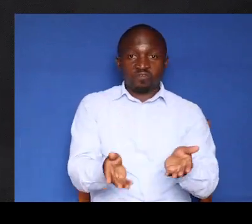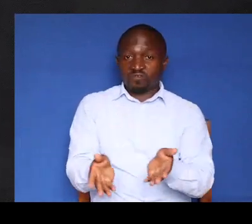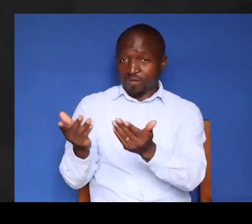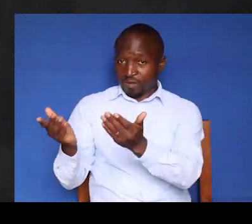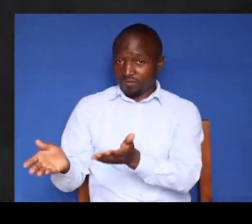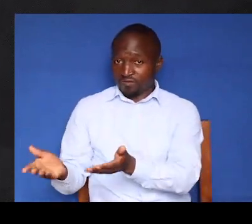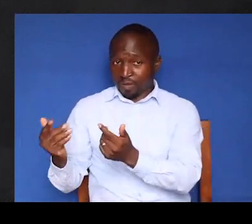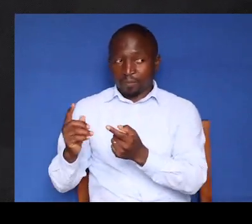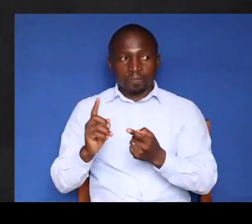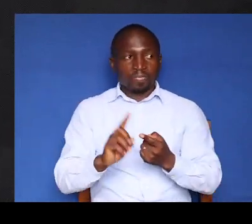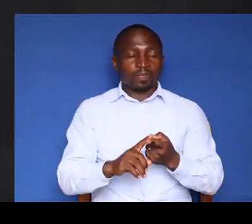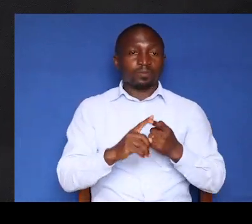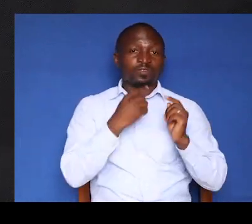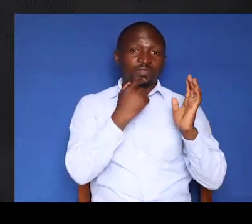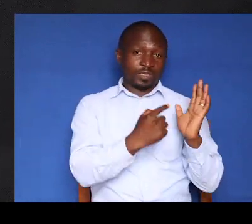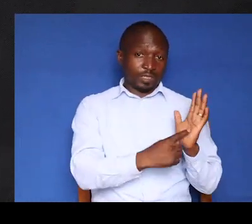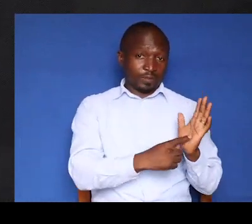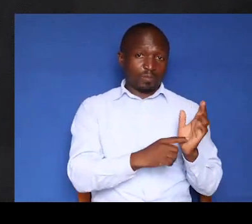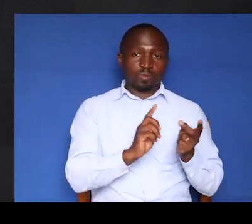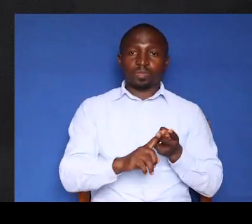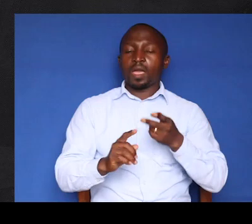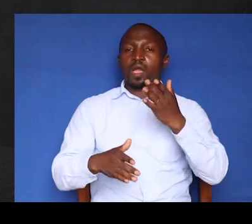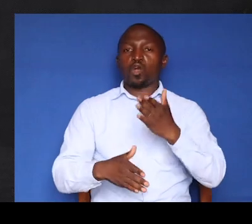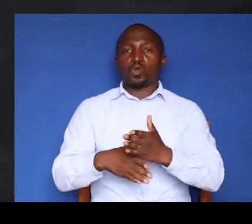For example, the